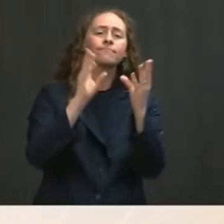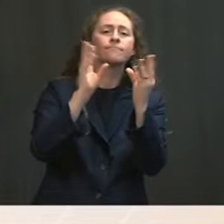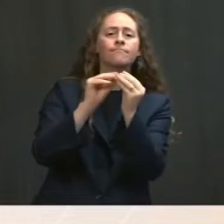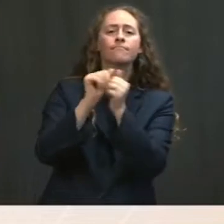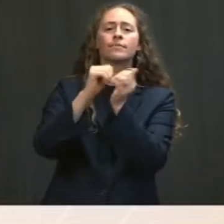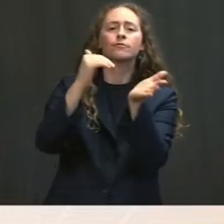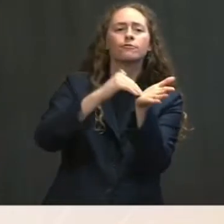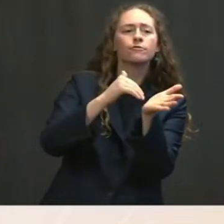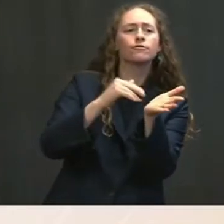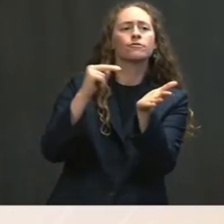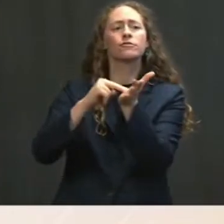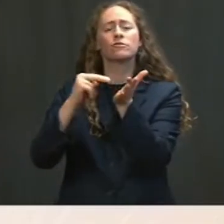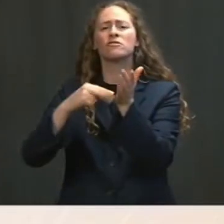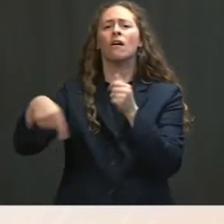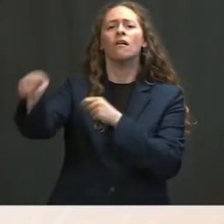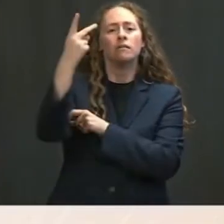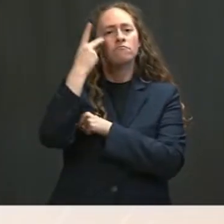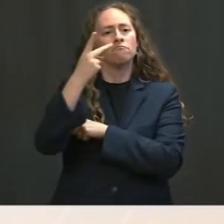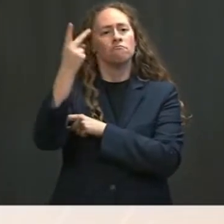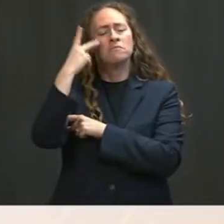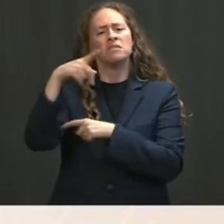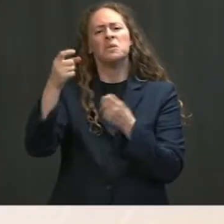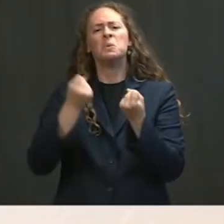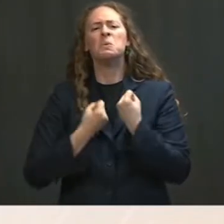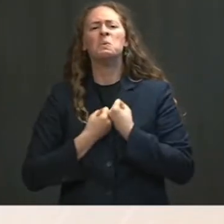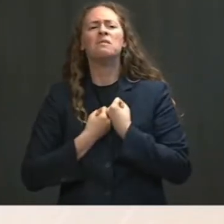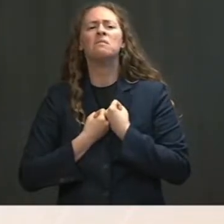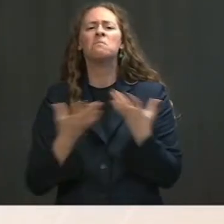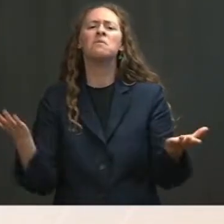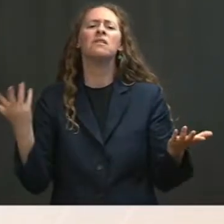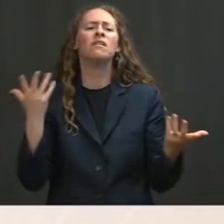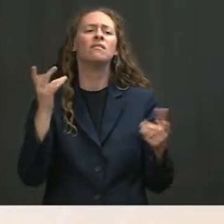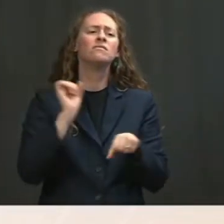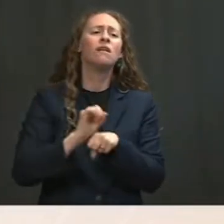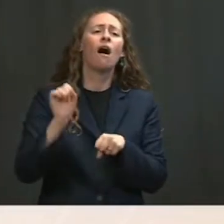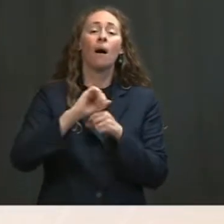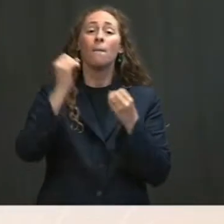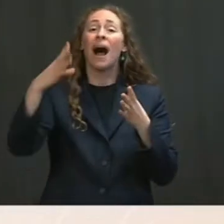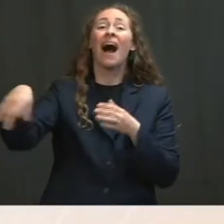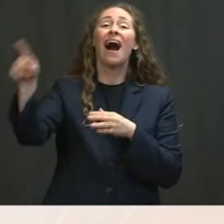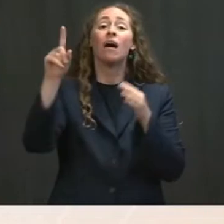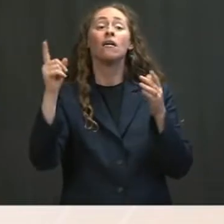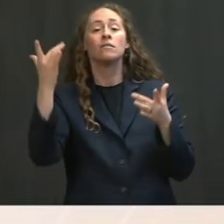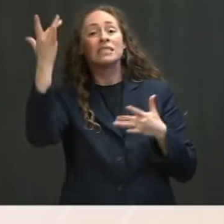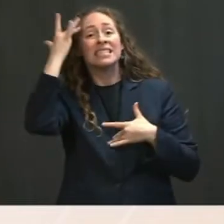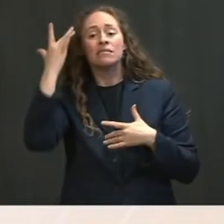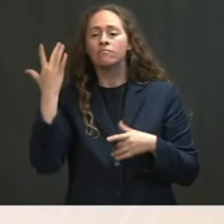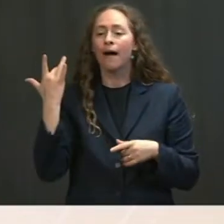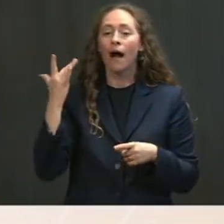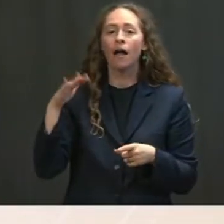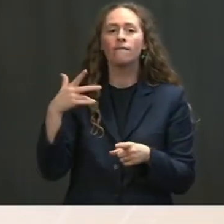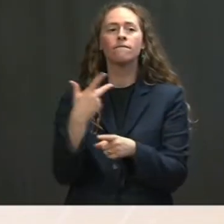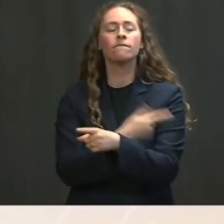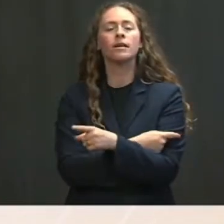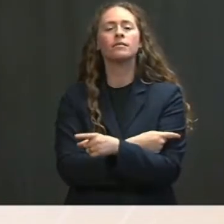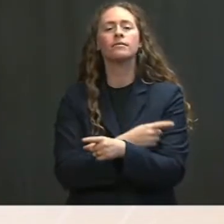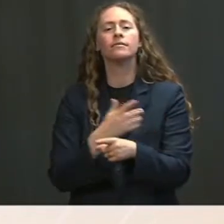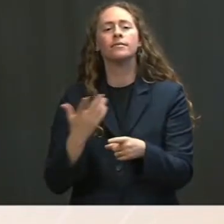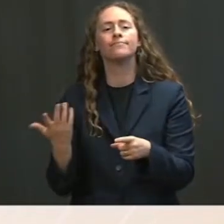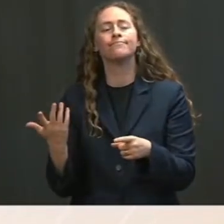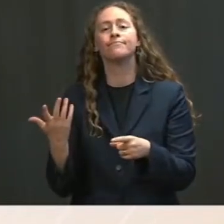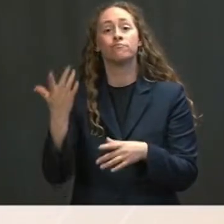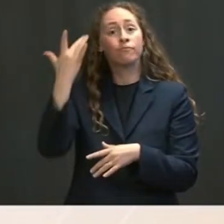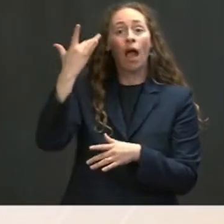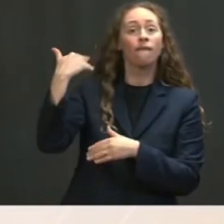out as they care for more and more patients with COVID-19 who never got vaccinated, all too often because they were misled by